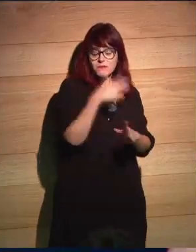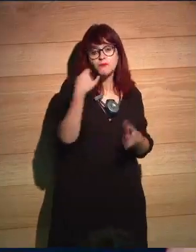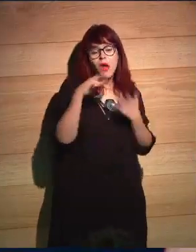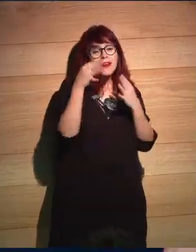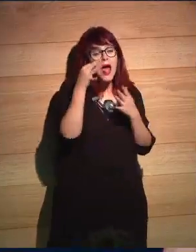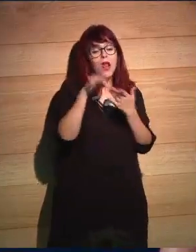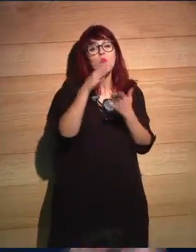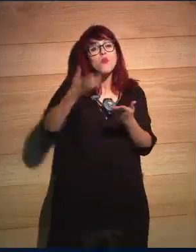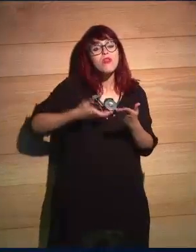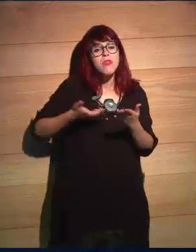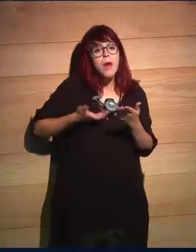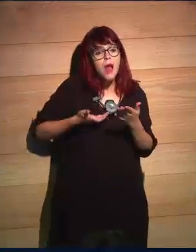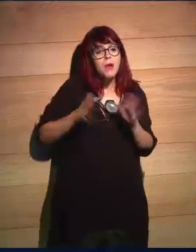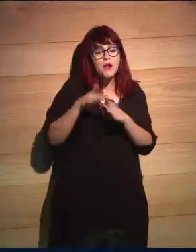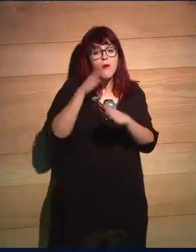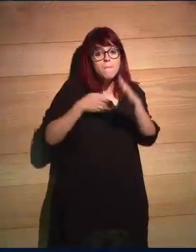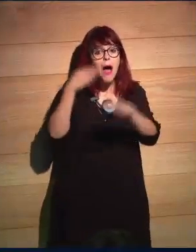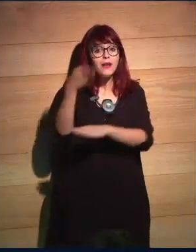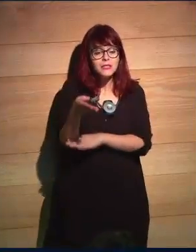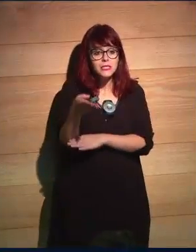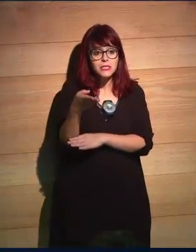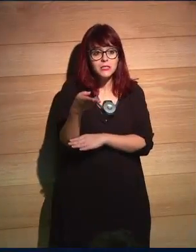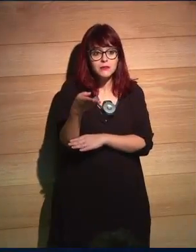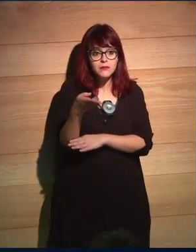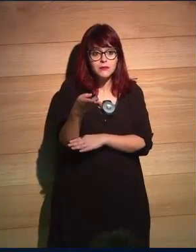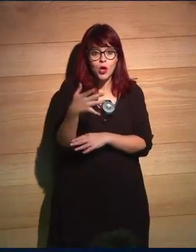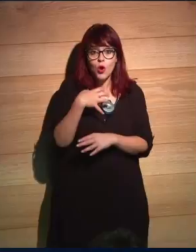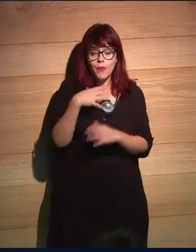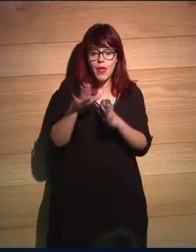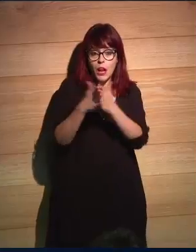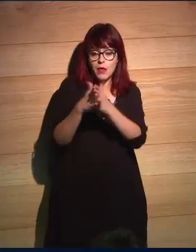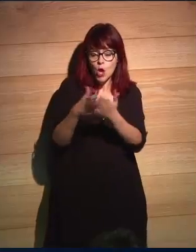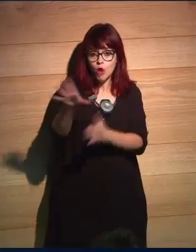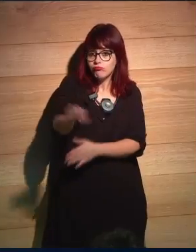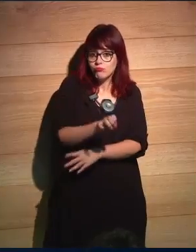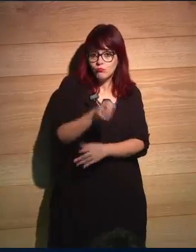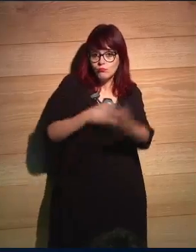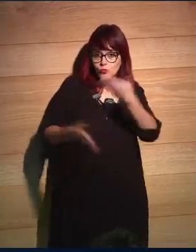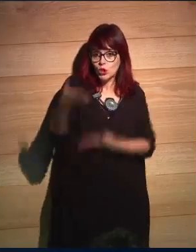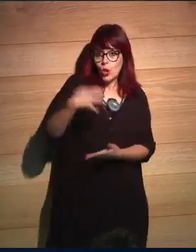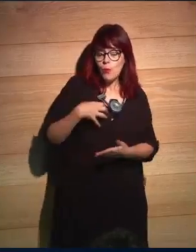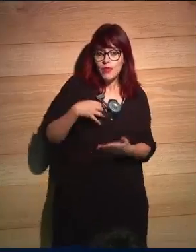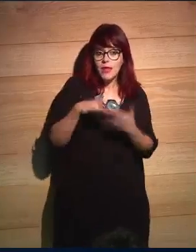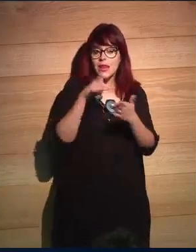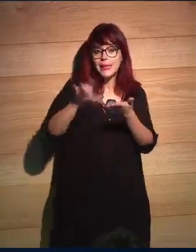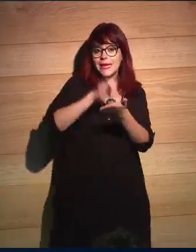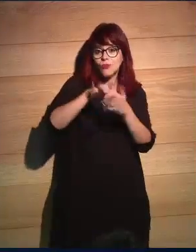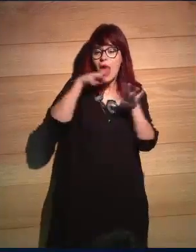single public library, which is the city library, and you cannot take out any books, and you